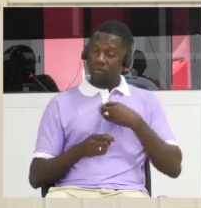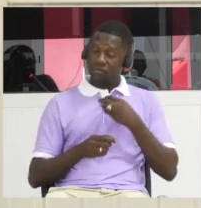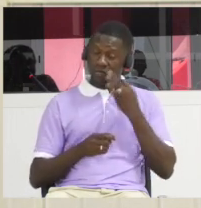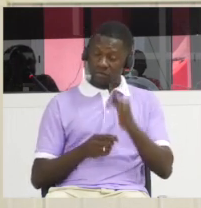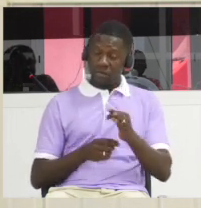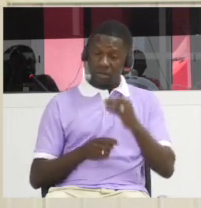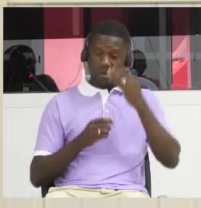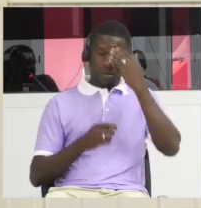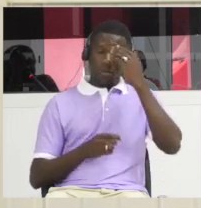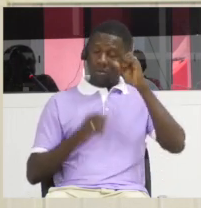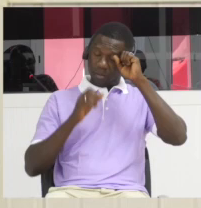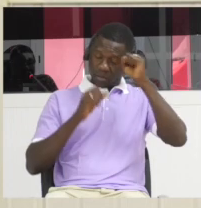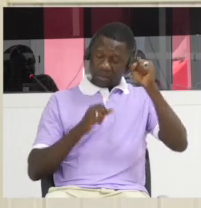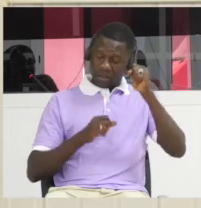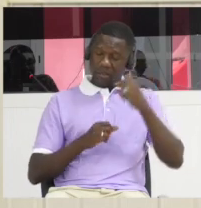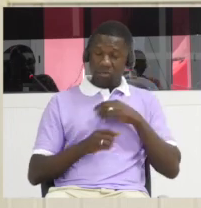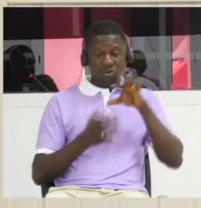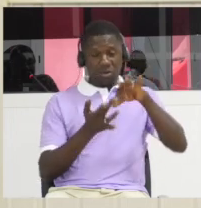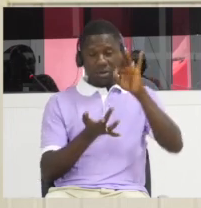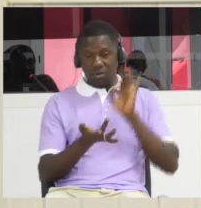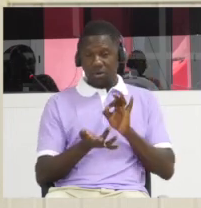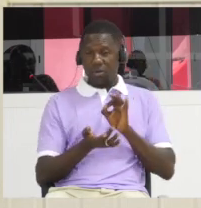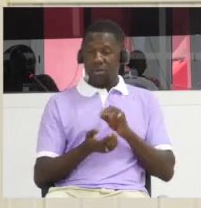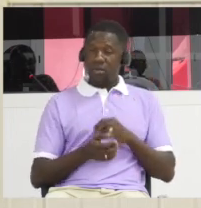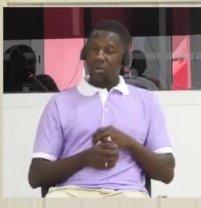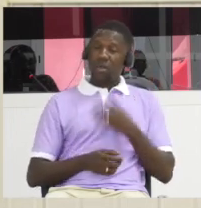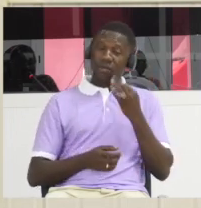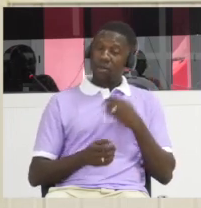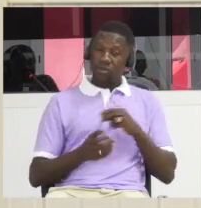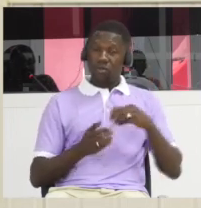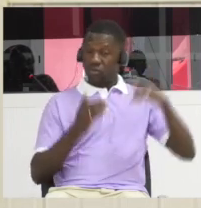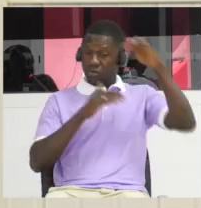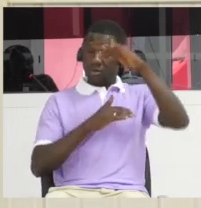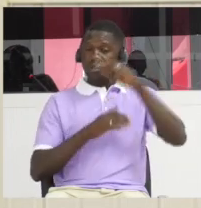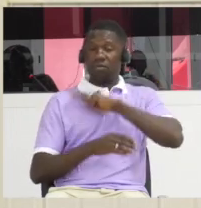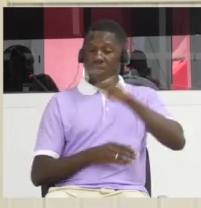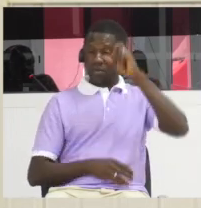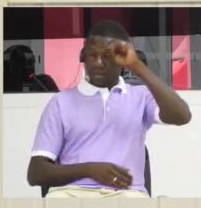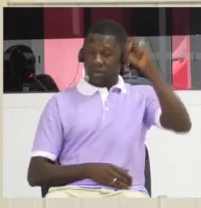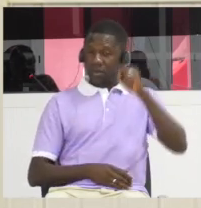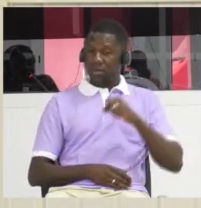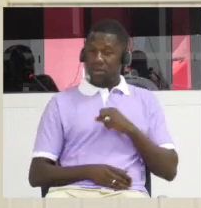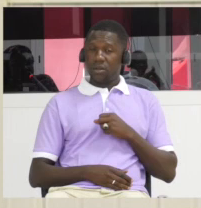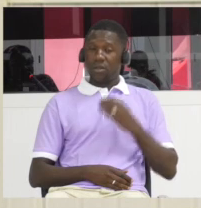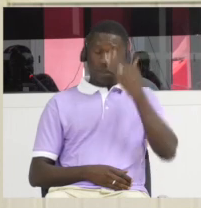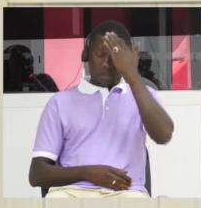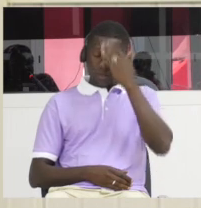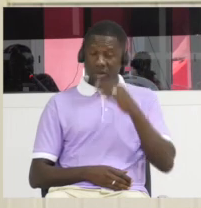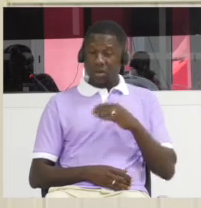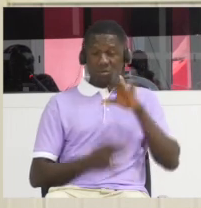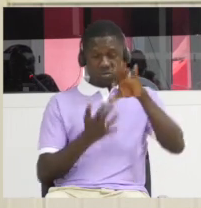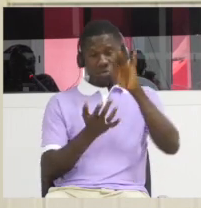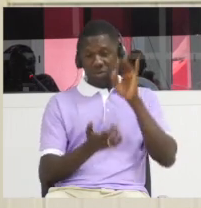even top vice president, and he exercised that prerogative by appointing him. Other